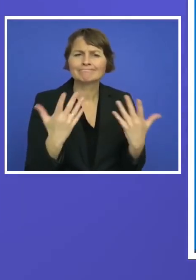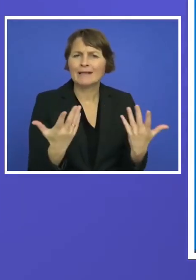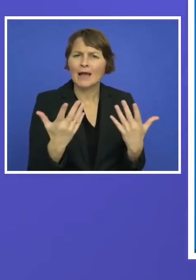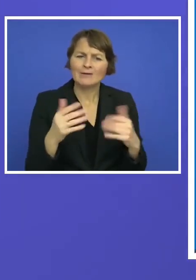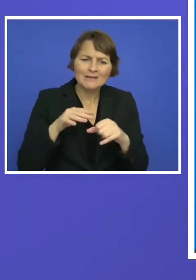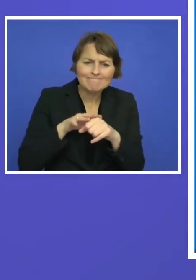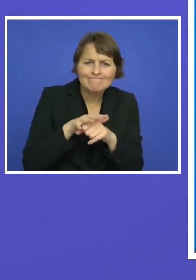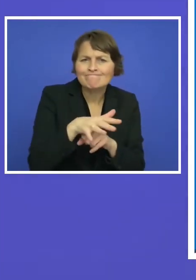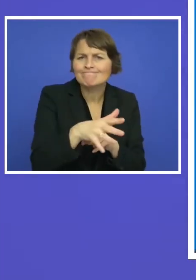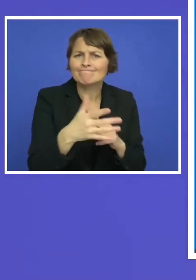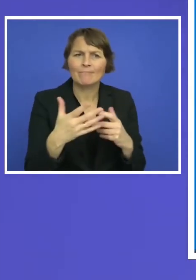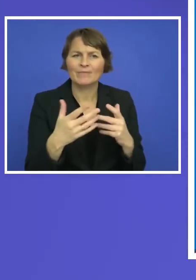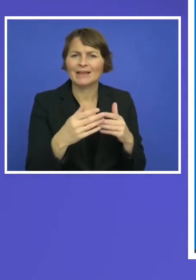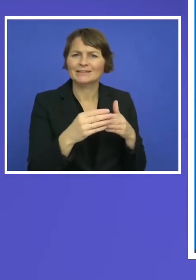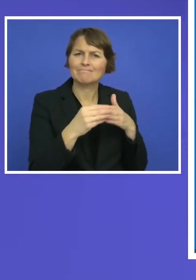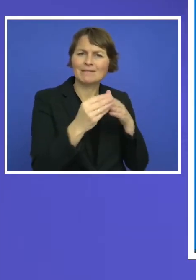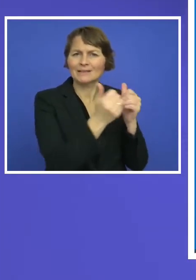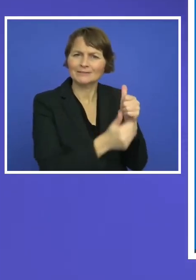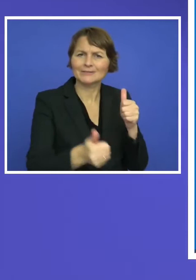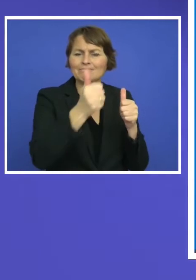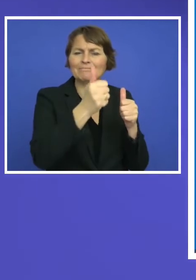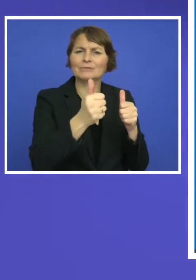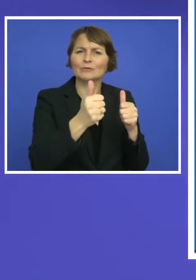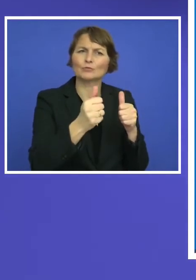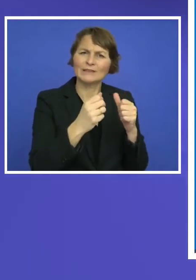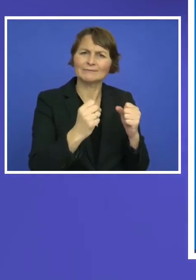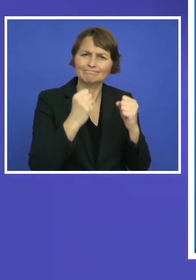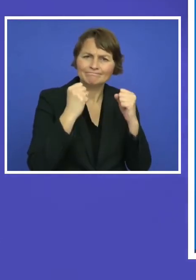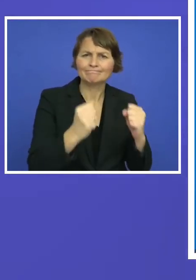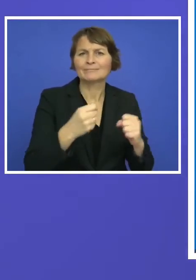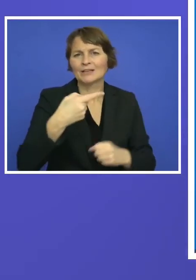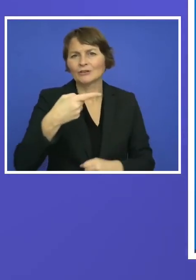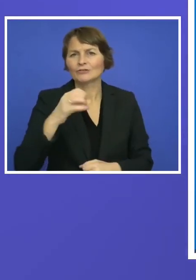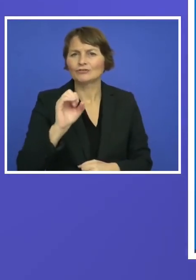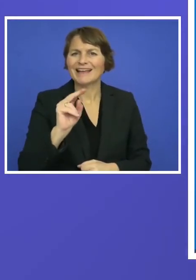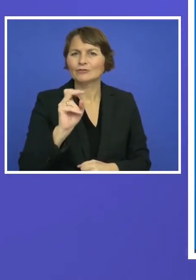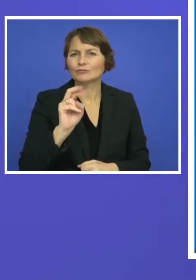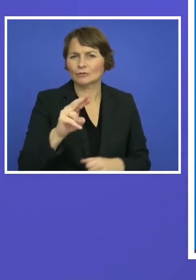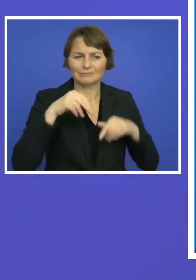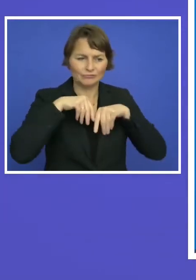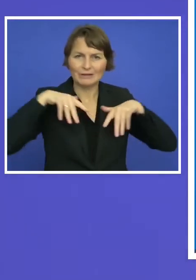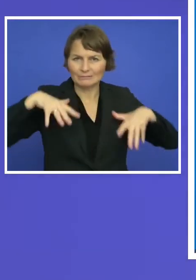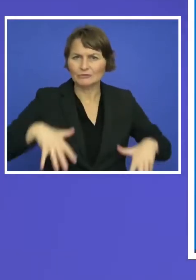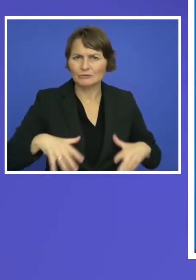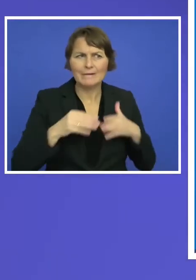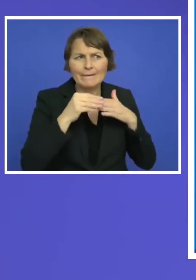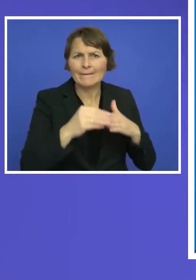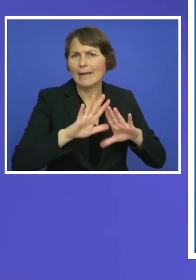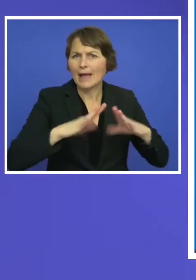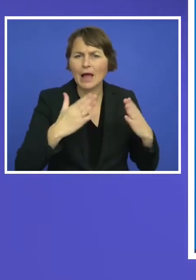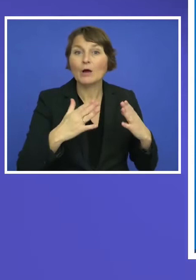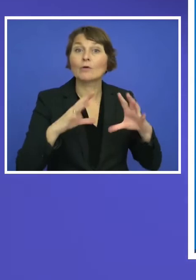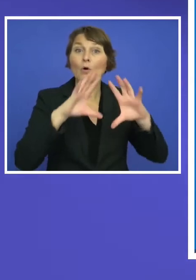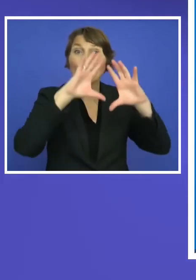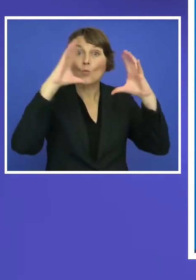leadership, gender leadership around the world. So I'm going to share with you a little bit of my